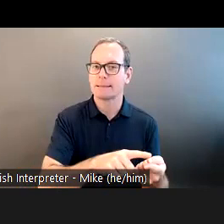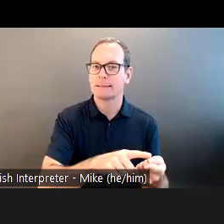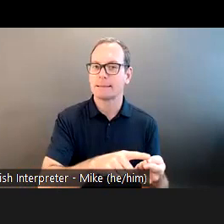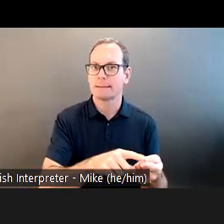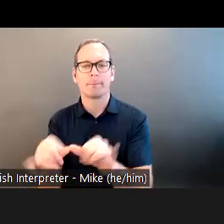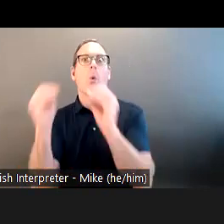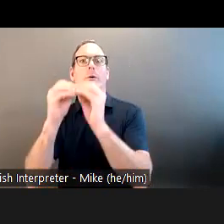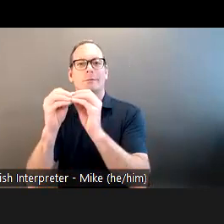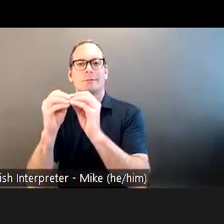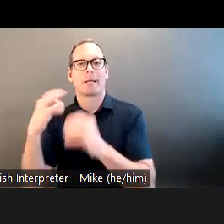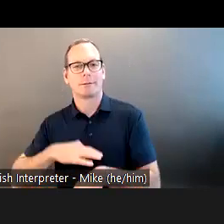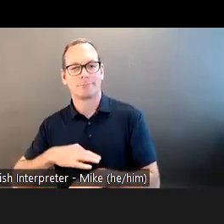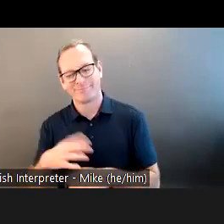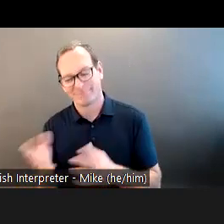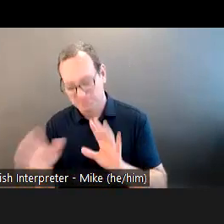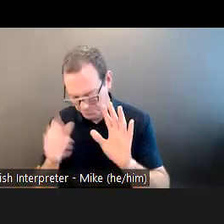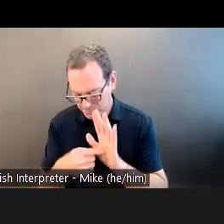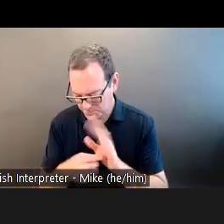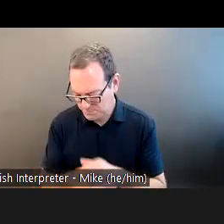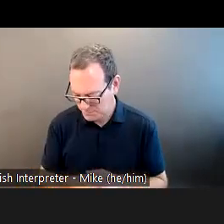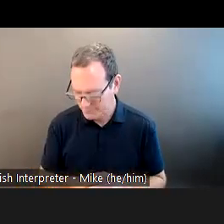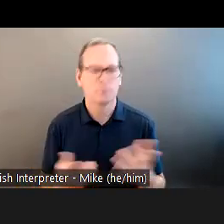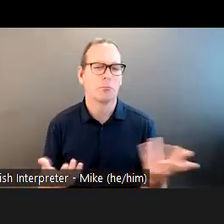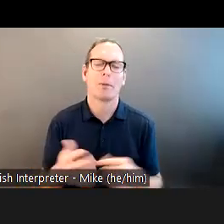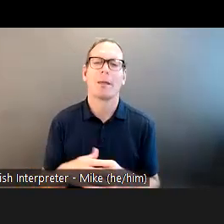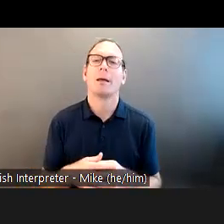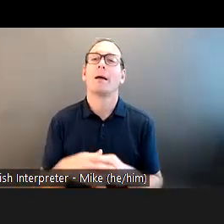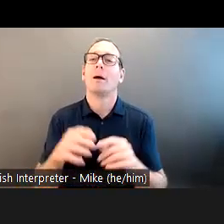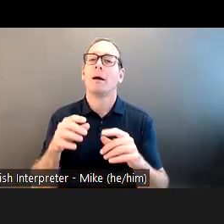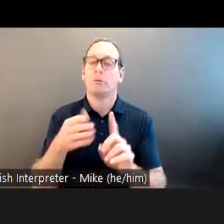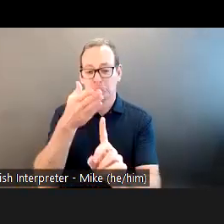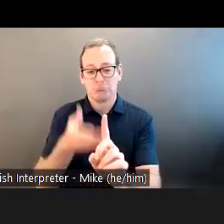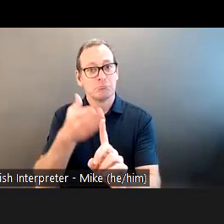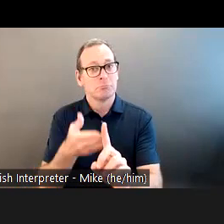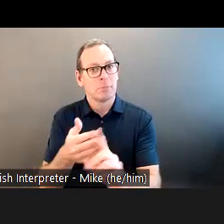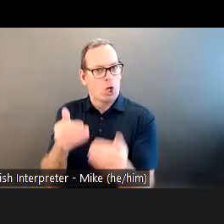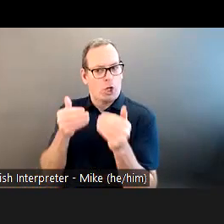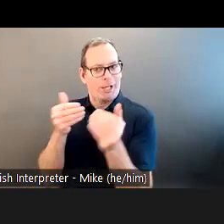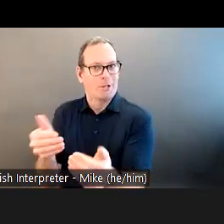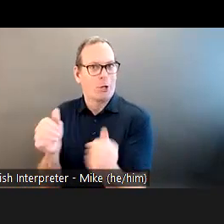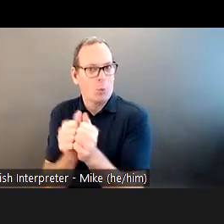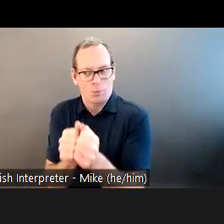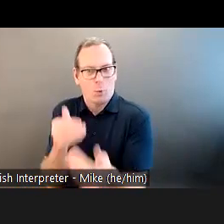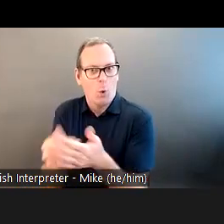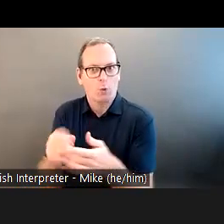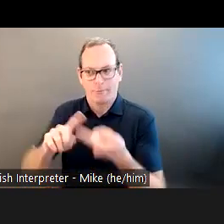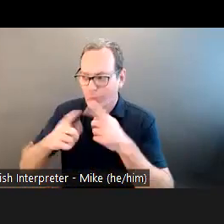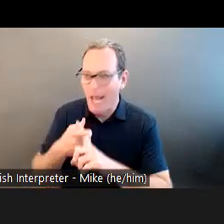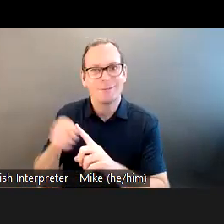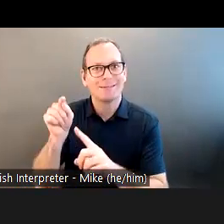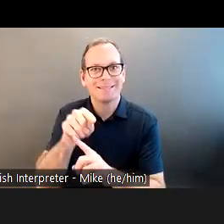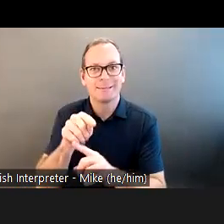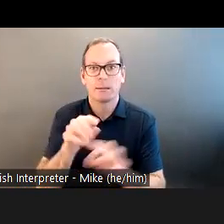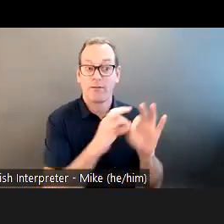cooperate much more with strangers than they do with family members. And there's lots of reasons for that we won't get into. But if